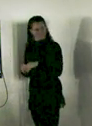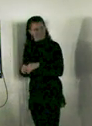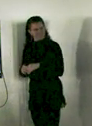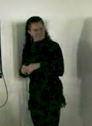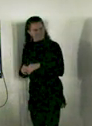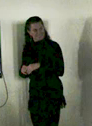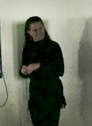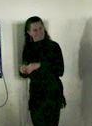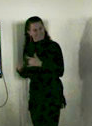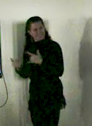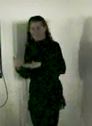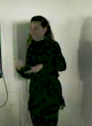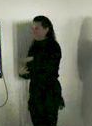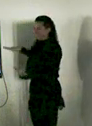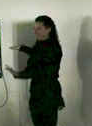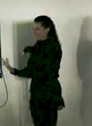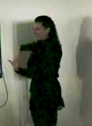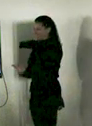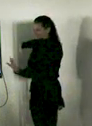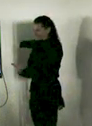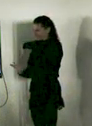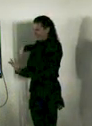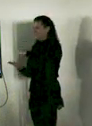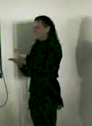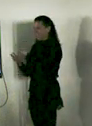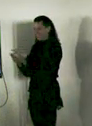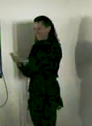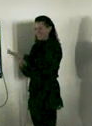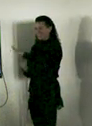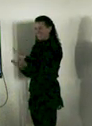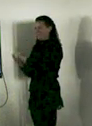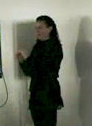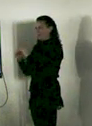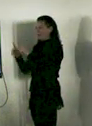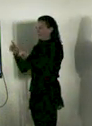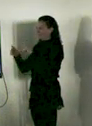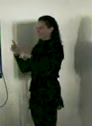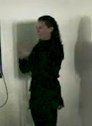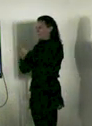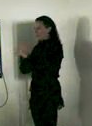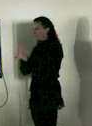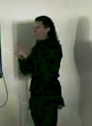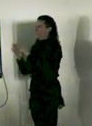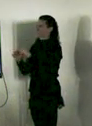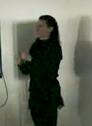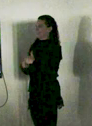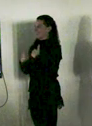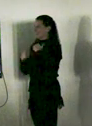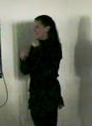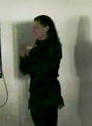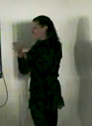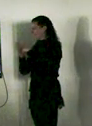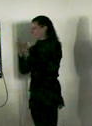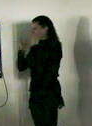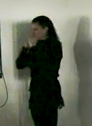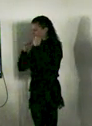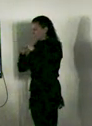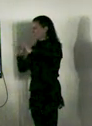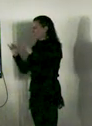the general area is becoming more colorful from different backgrounds, different life contexts. But the